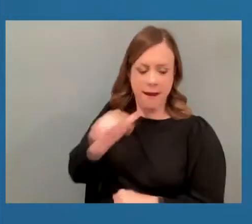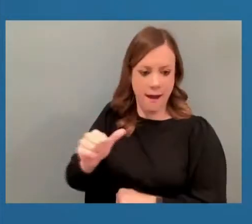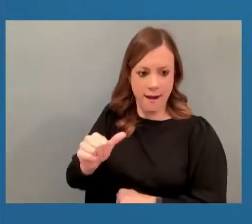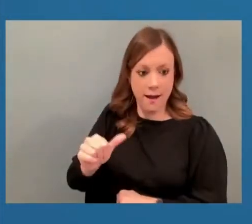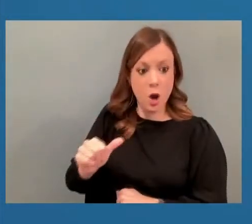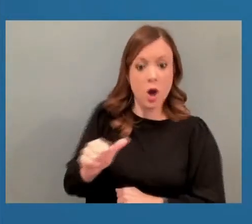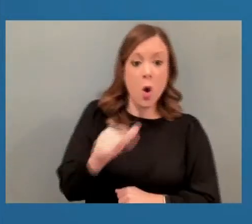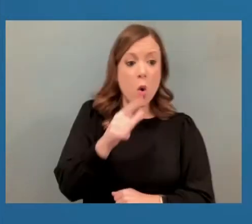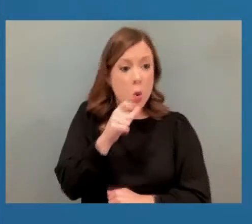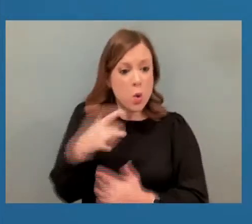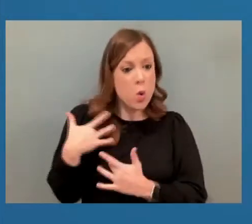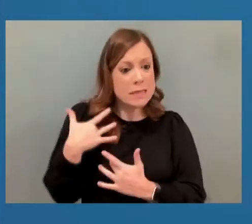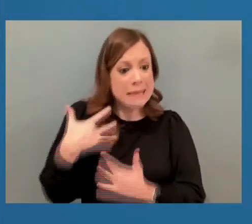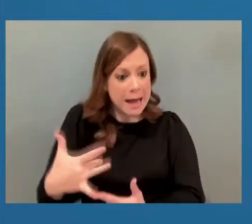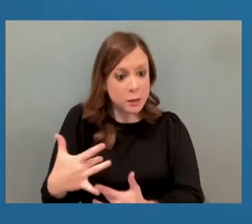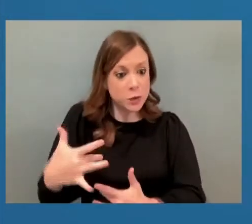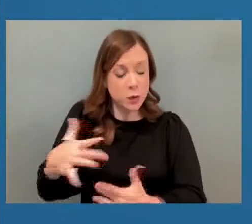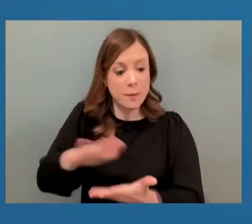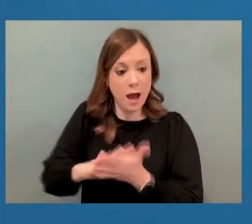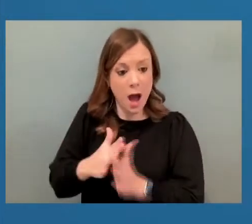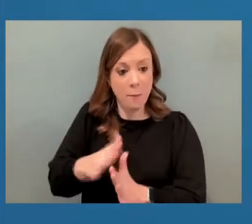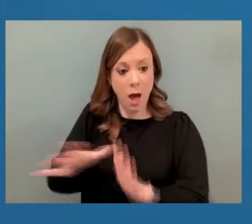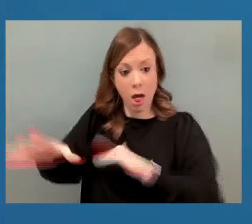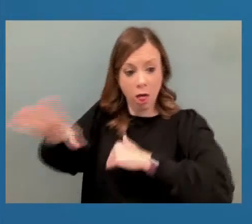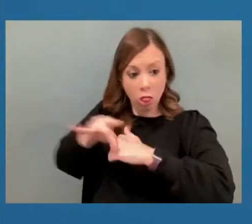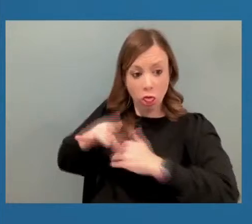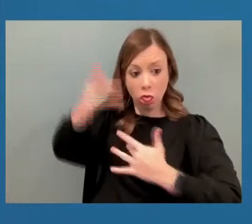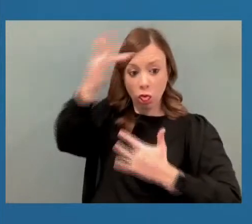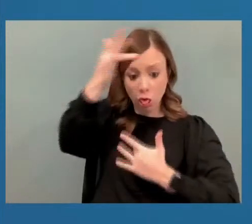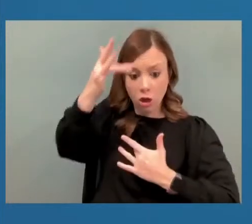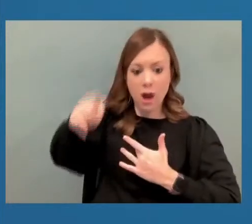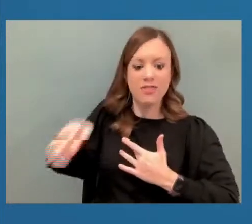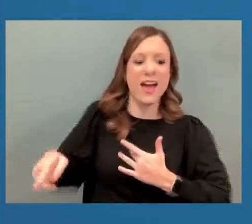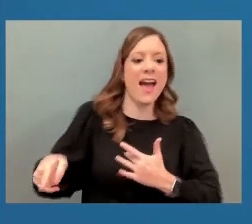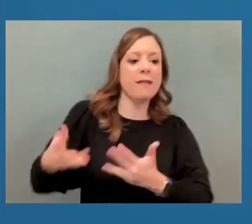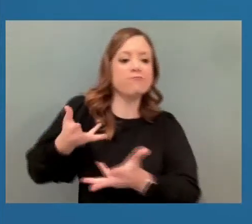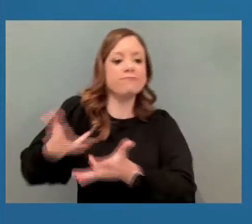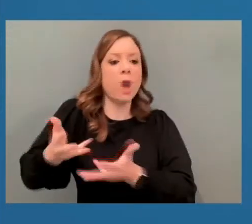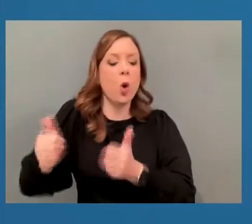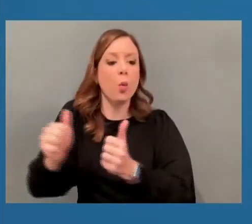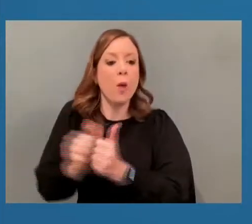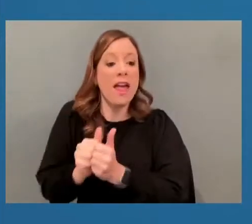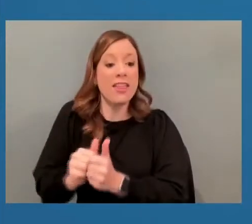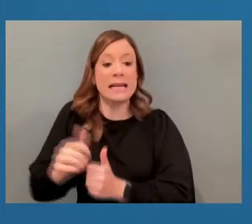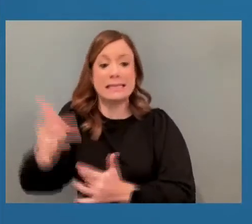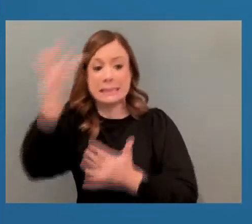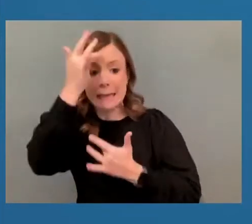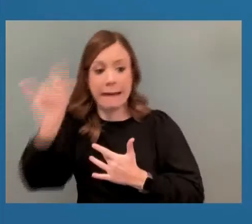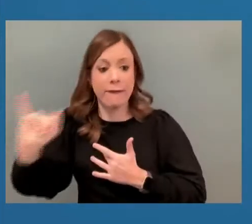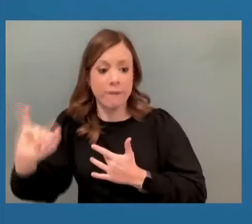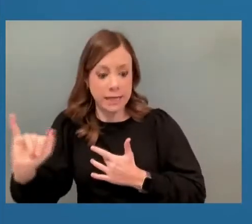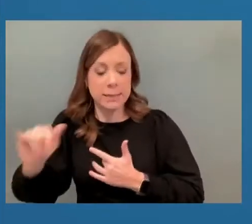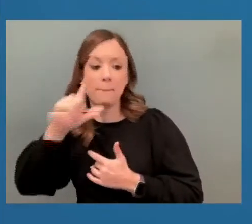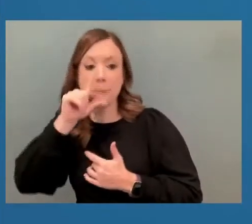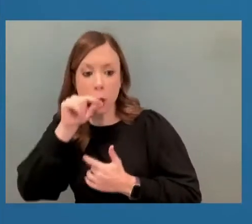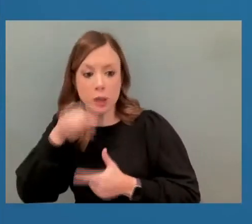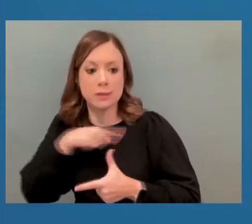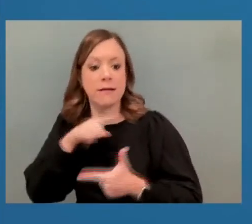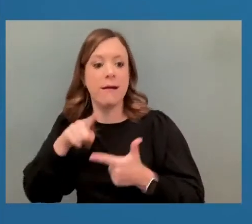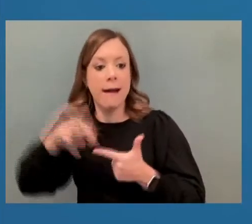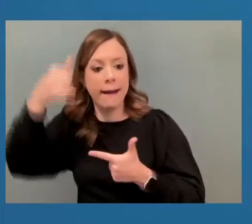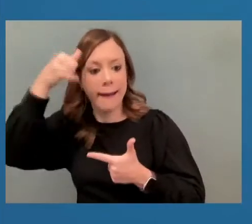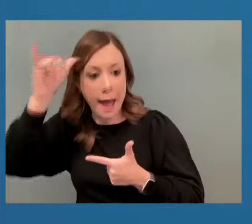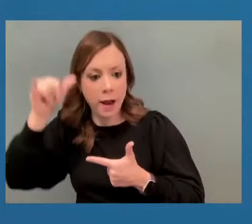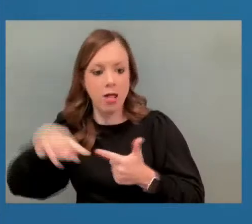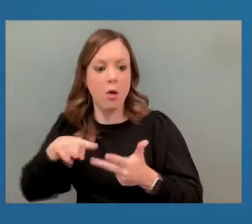who have contact with infected birds or infected poultry, cattle, or other animals. You know, when you get infected from an animal, that's called